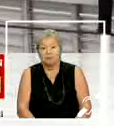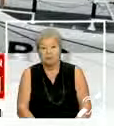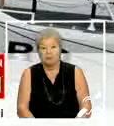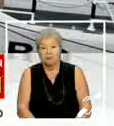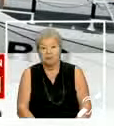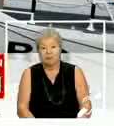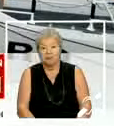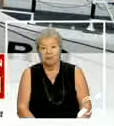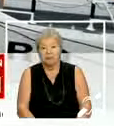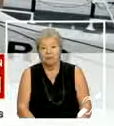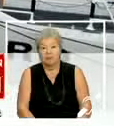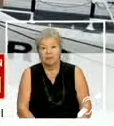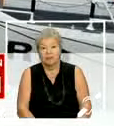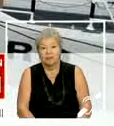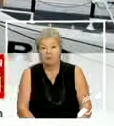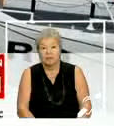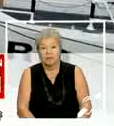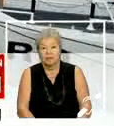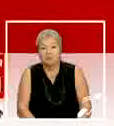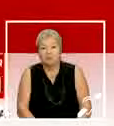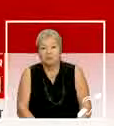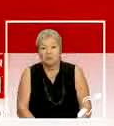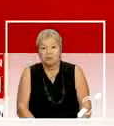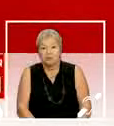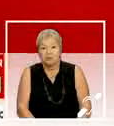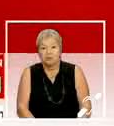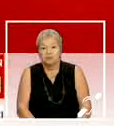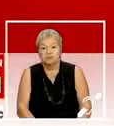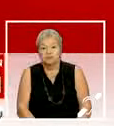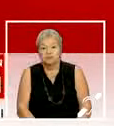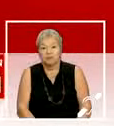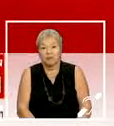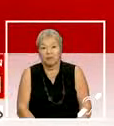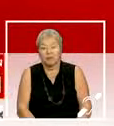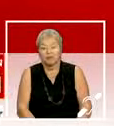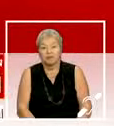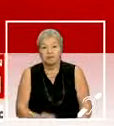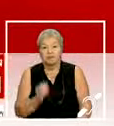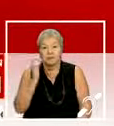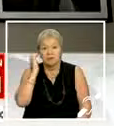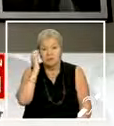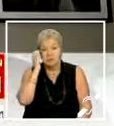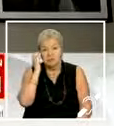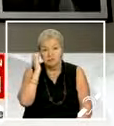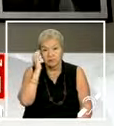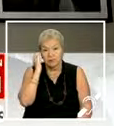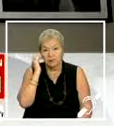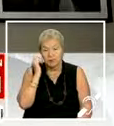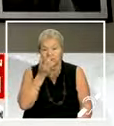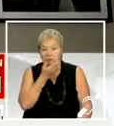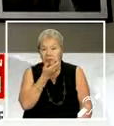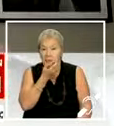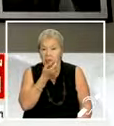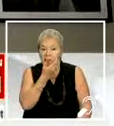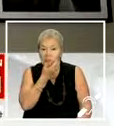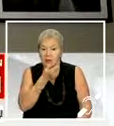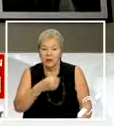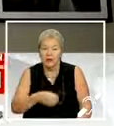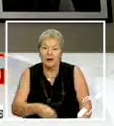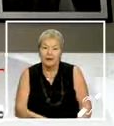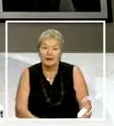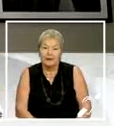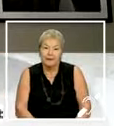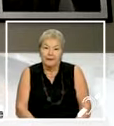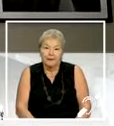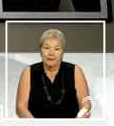And this is not something that you can throw together in, you know, 48 hours. Before we went, we had never seen